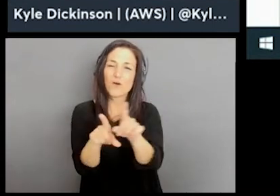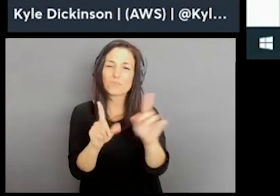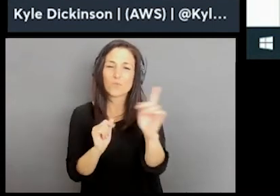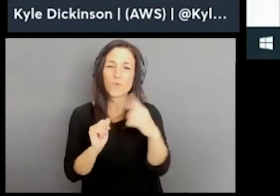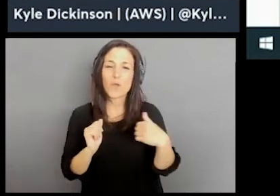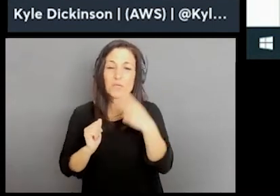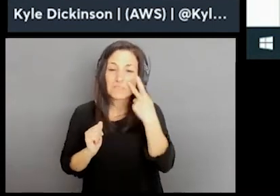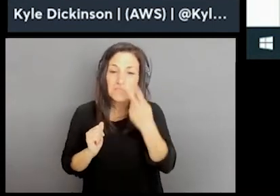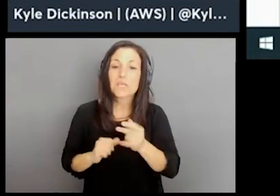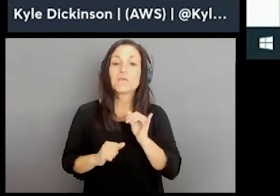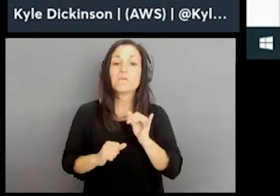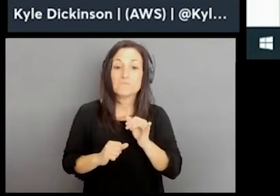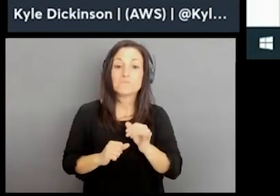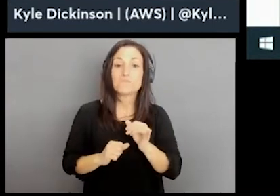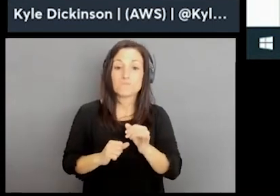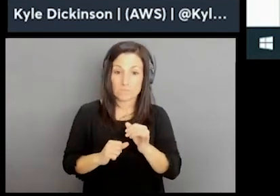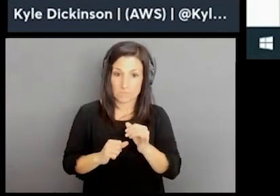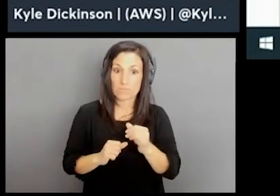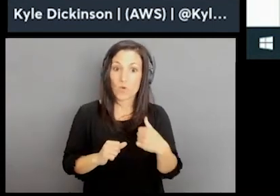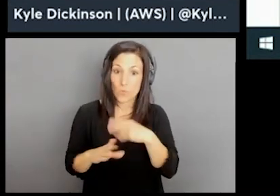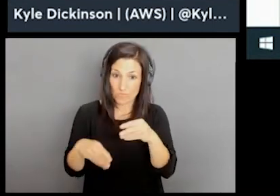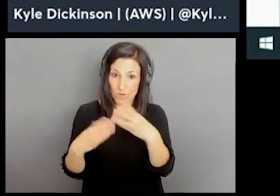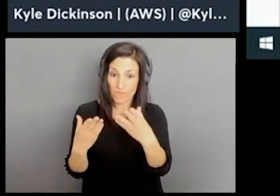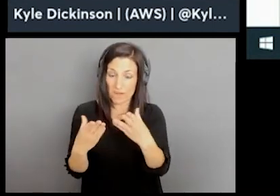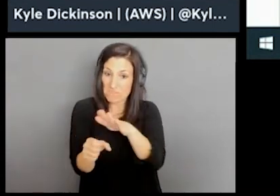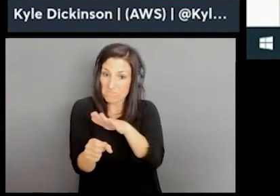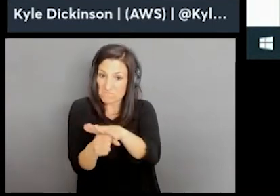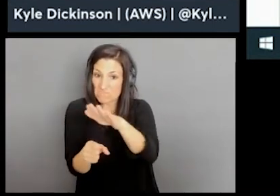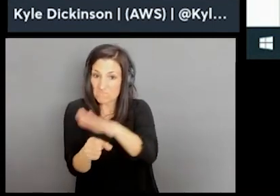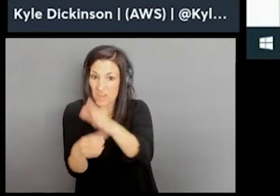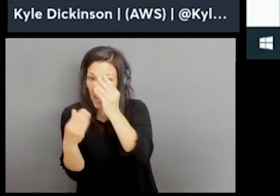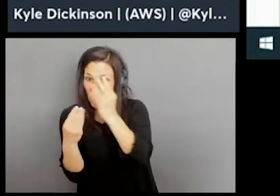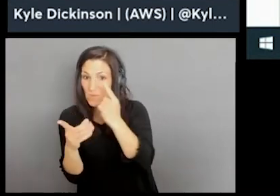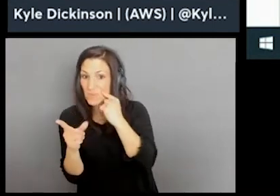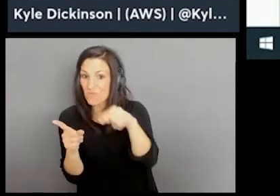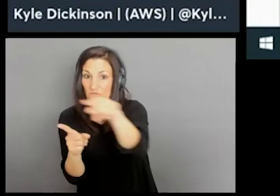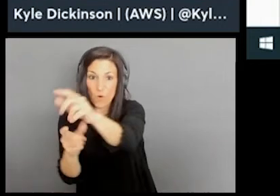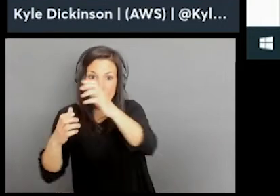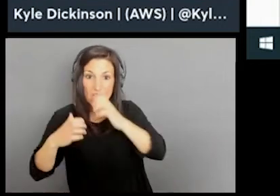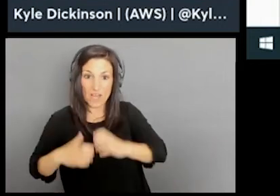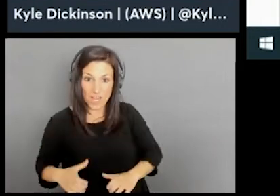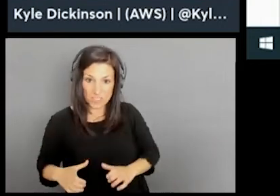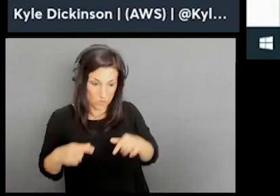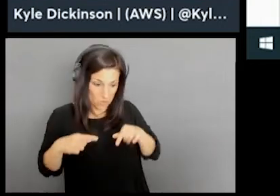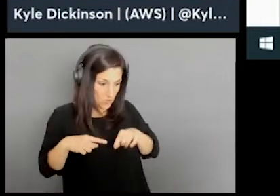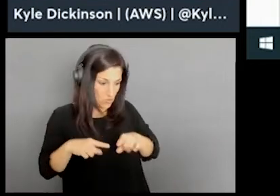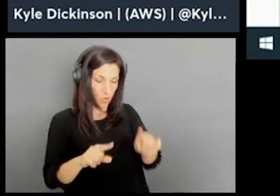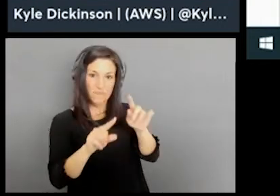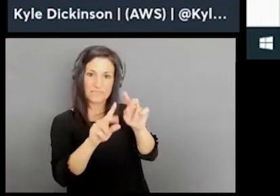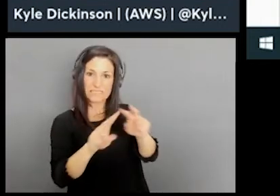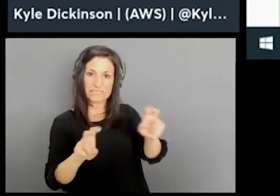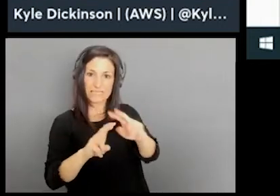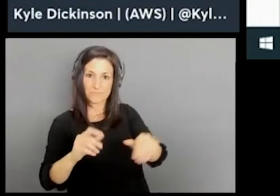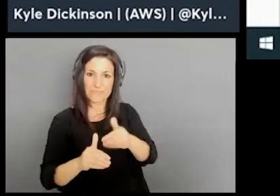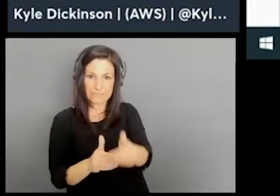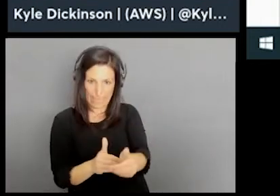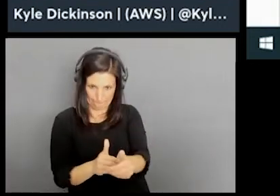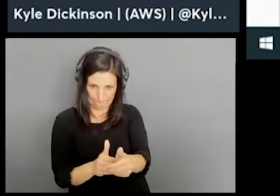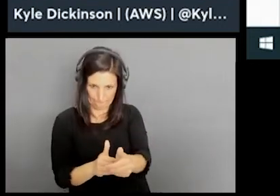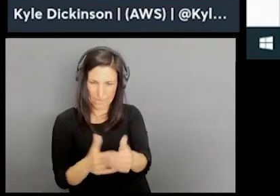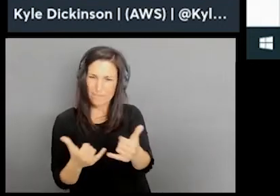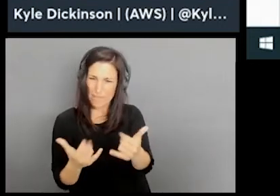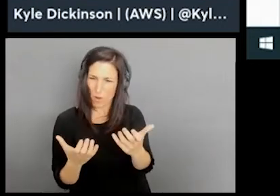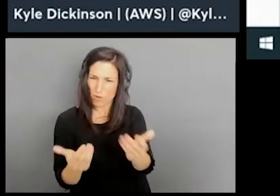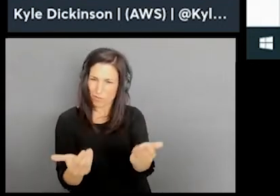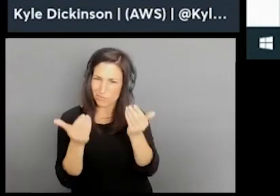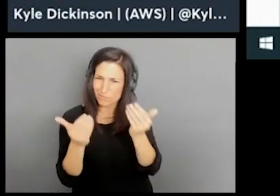we have provided sufficient information for the customers through this assessment step. And now I want to go and I want to actually make those changes, right? Like I